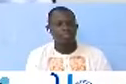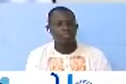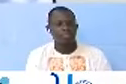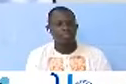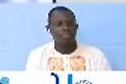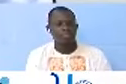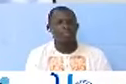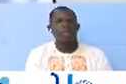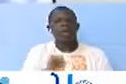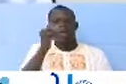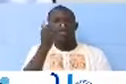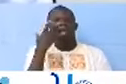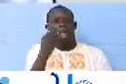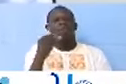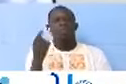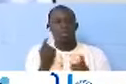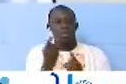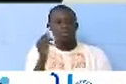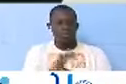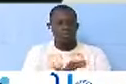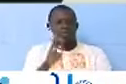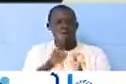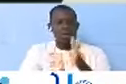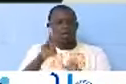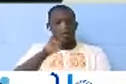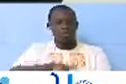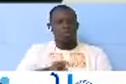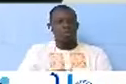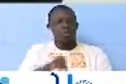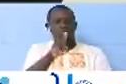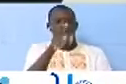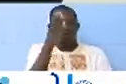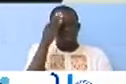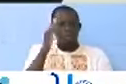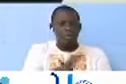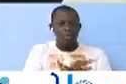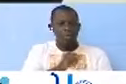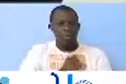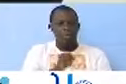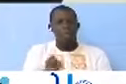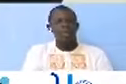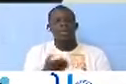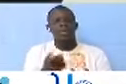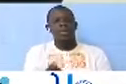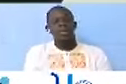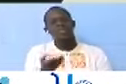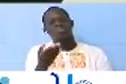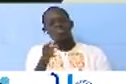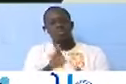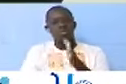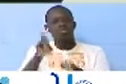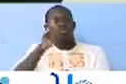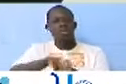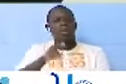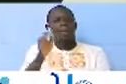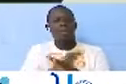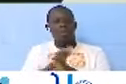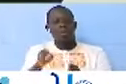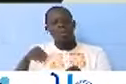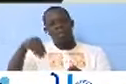Yes, that was how it was reported. Do you know if he was involved in that 2006 abortive coup? Yes, he was involved